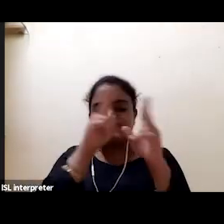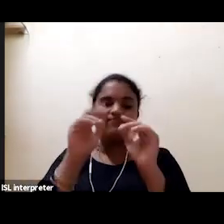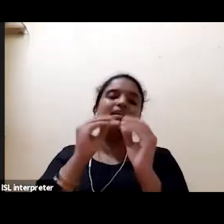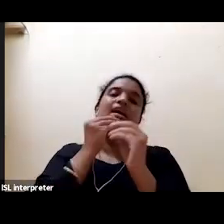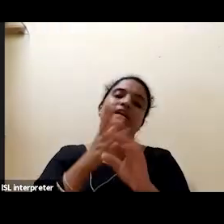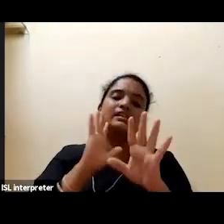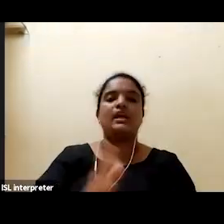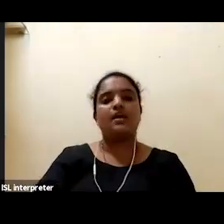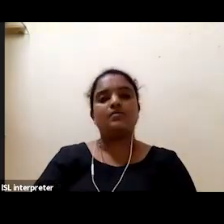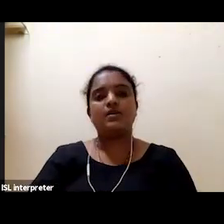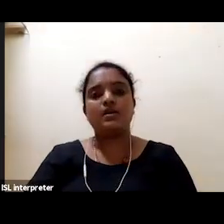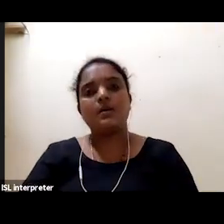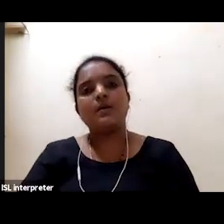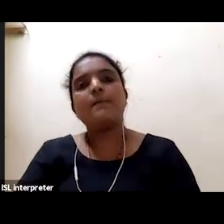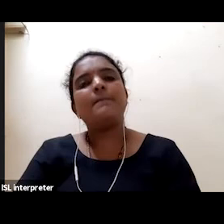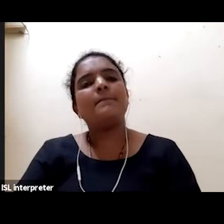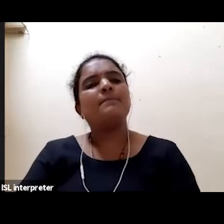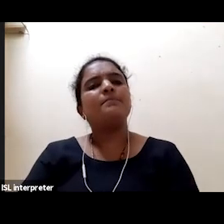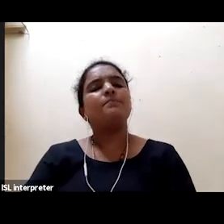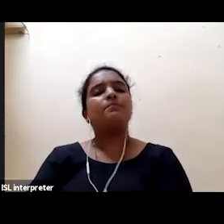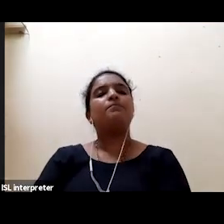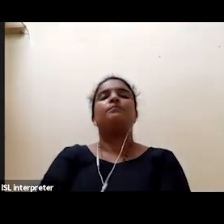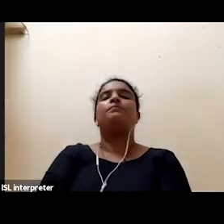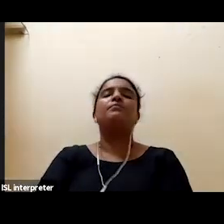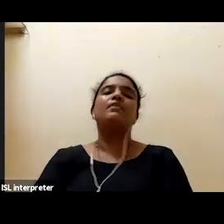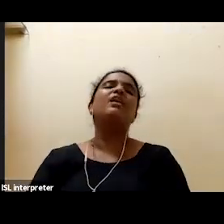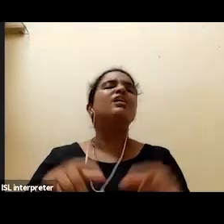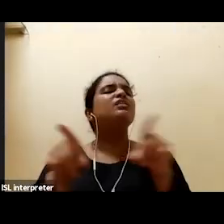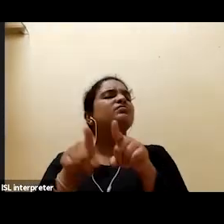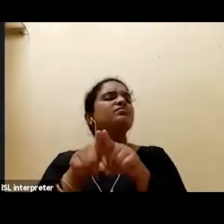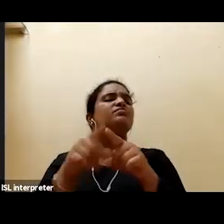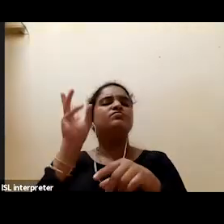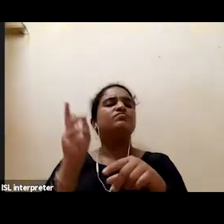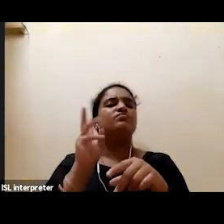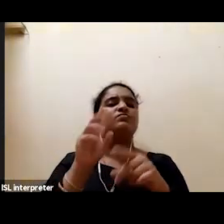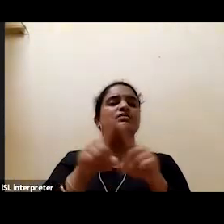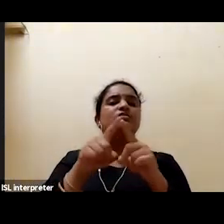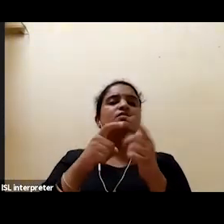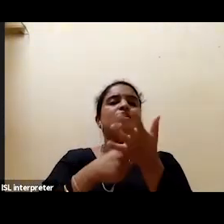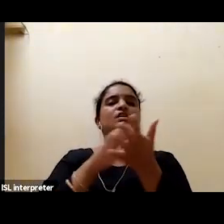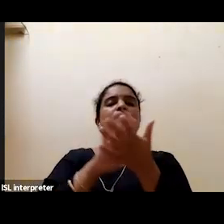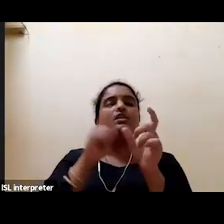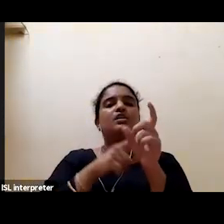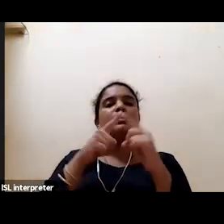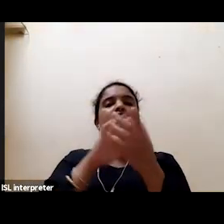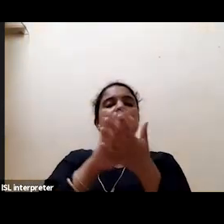Um, you know, uh, the other, yeah. The third thing is the rhythm of a sentence. This